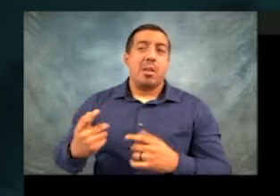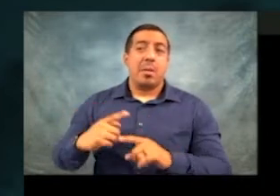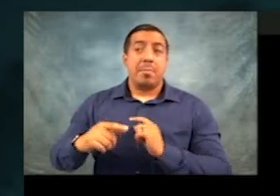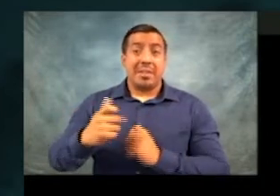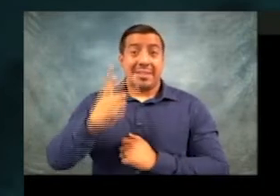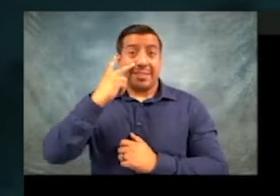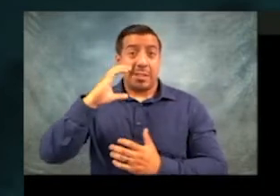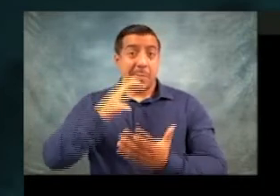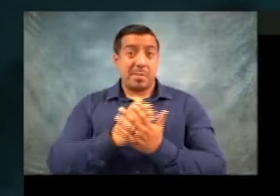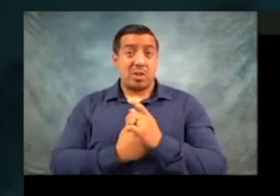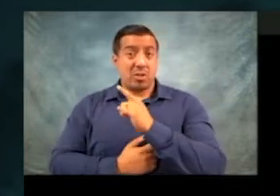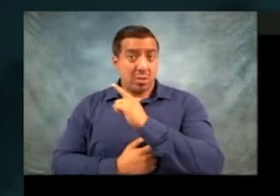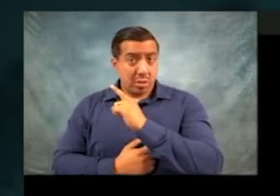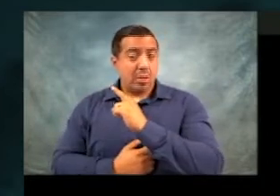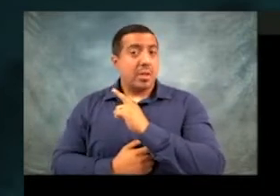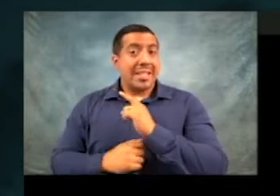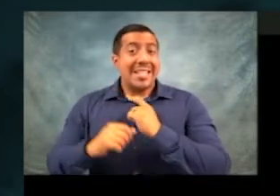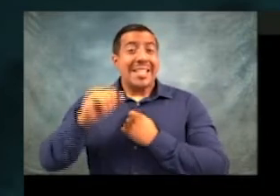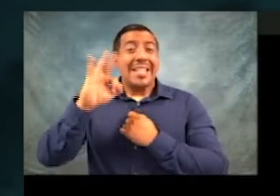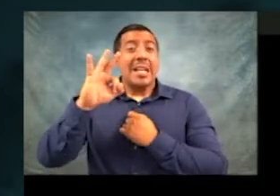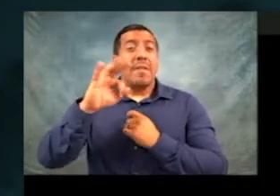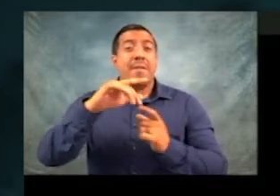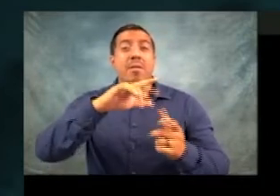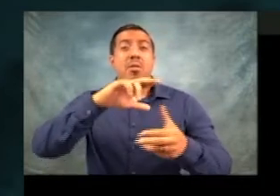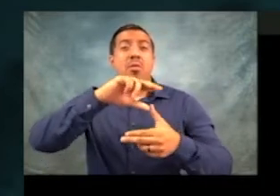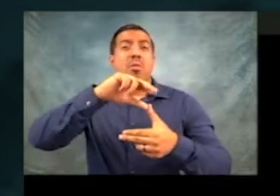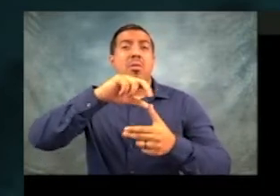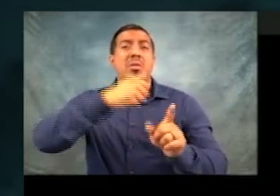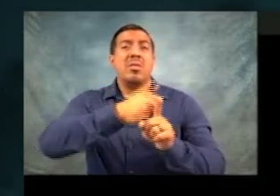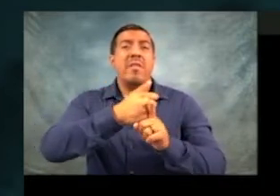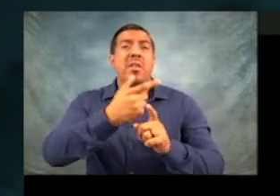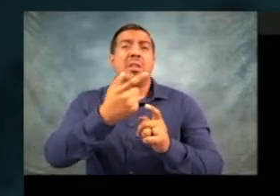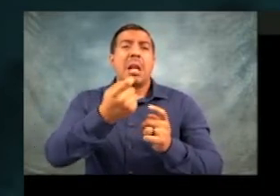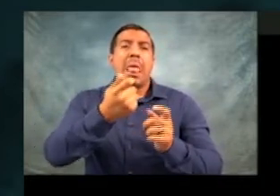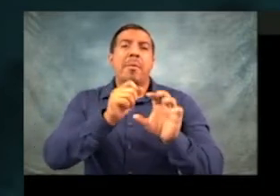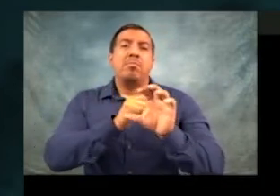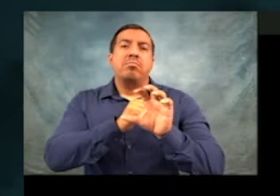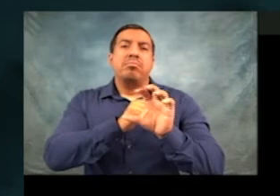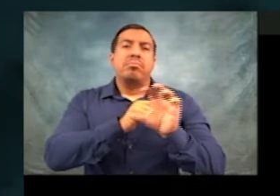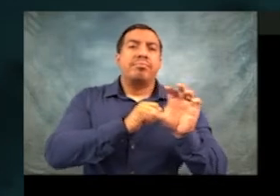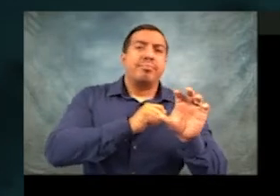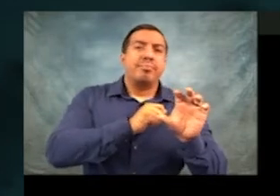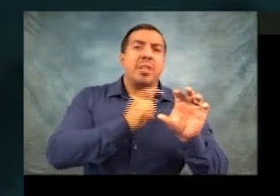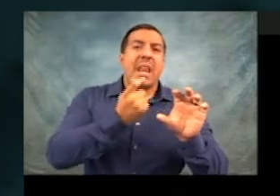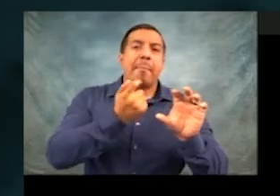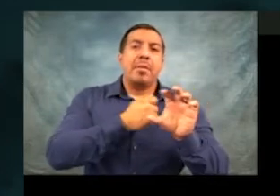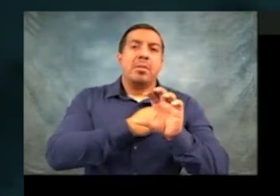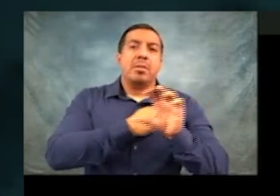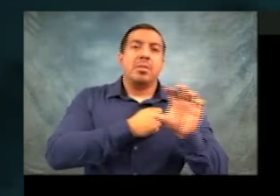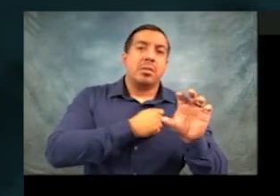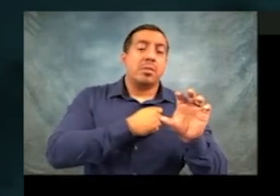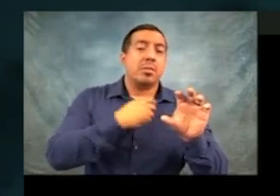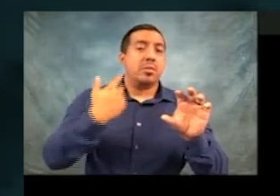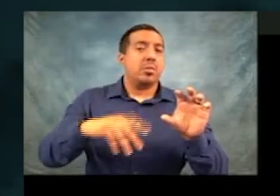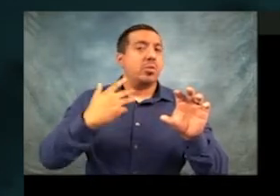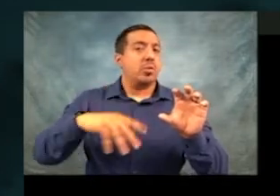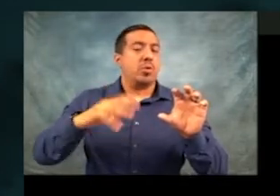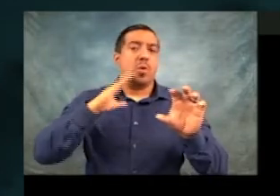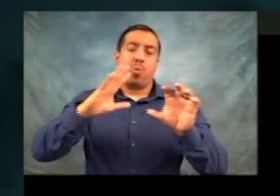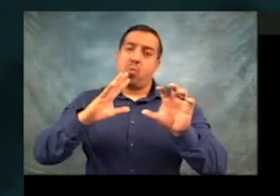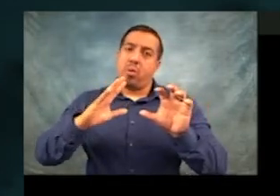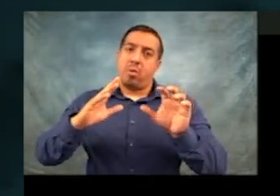this image that if the storm would have just wobbled just a little bit, they too would have experienced